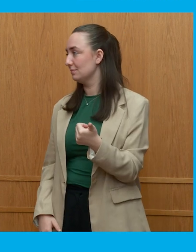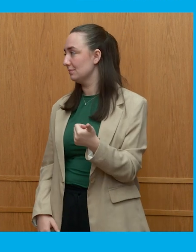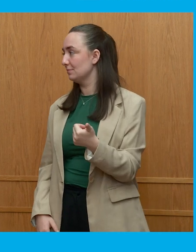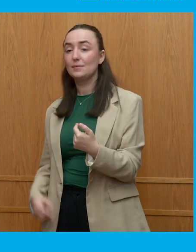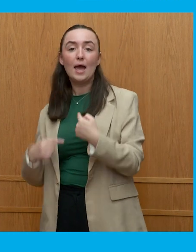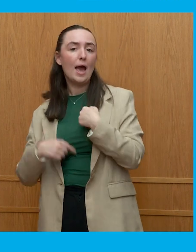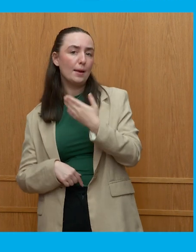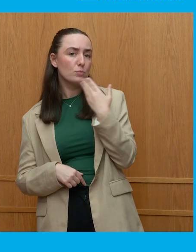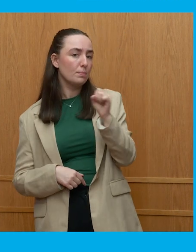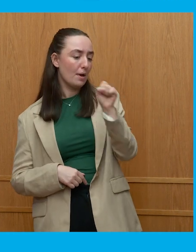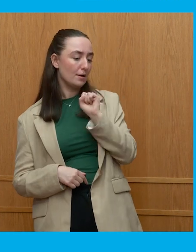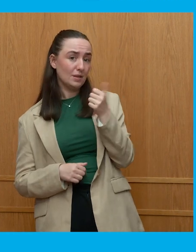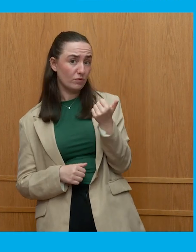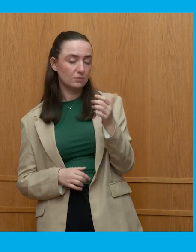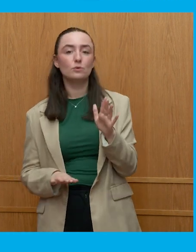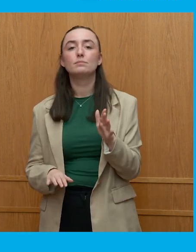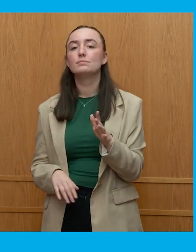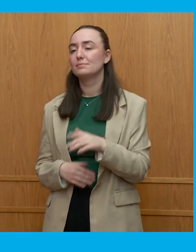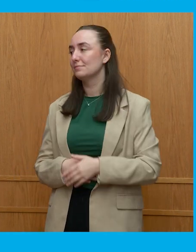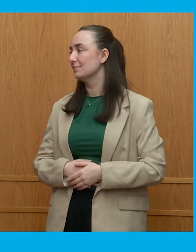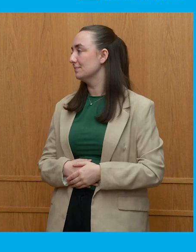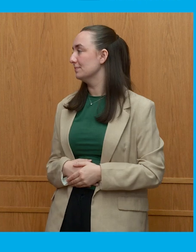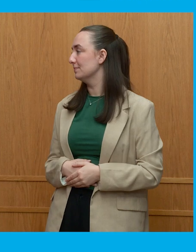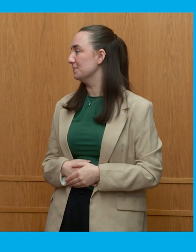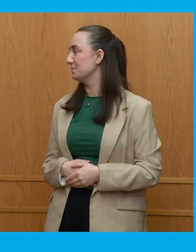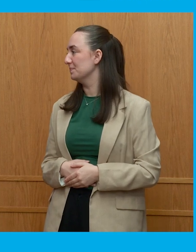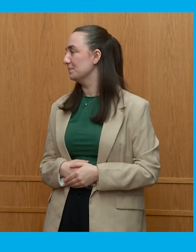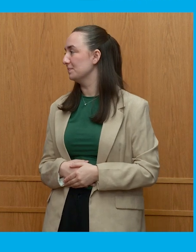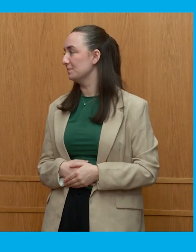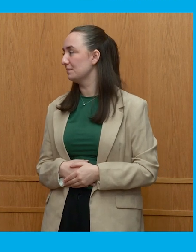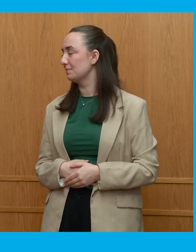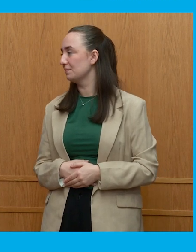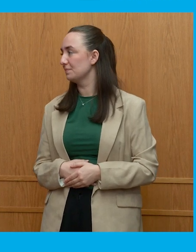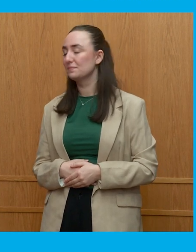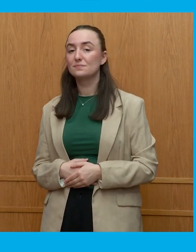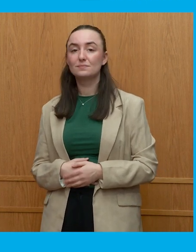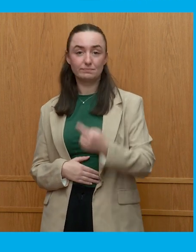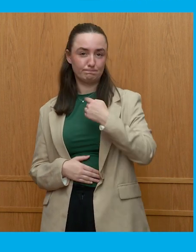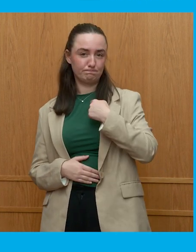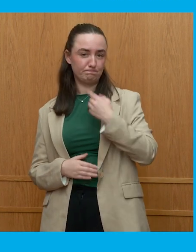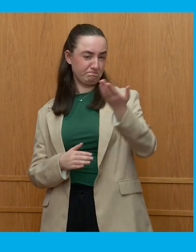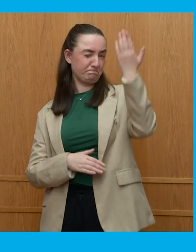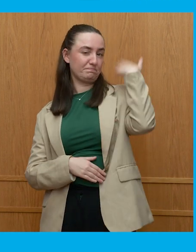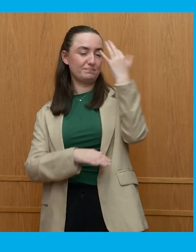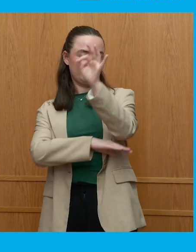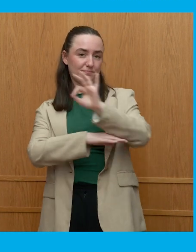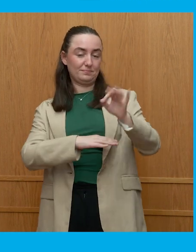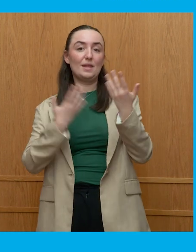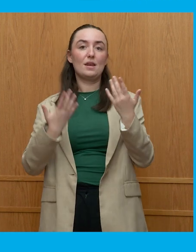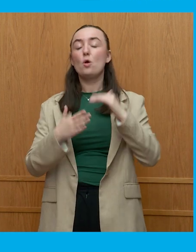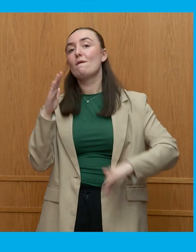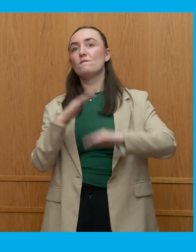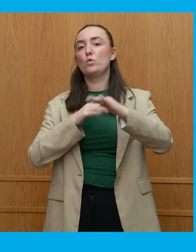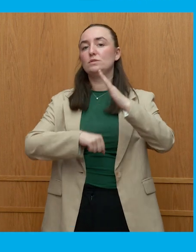It's coming a little. Maybe just for the people at the back, just thank you. I used to be an architect. I'm now a full-time academic